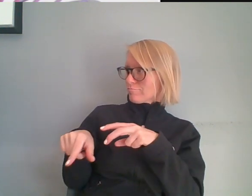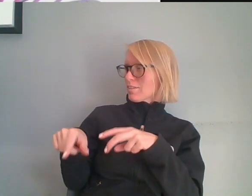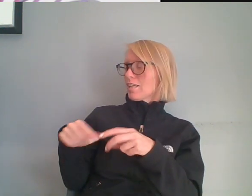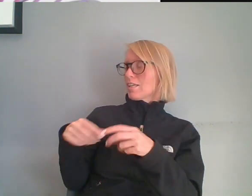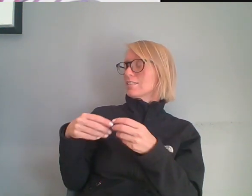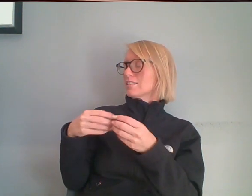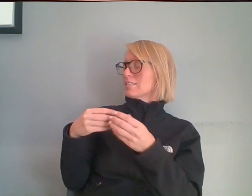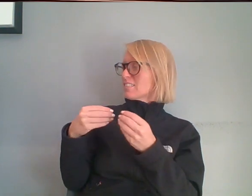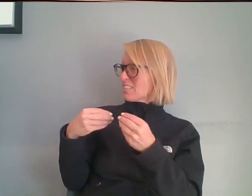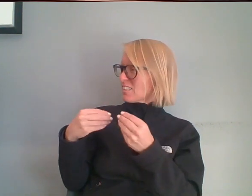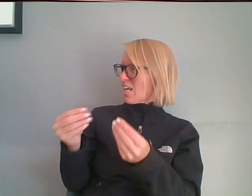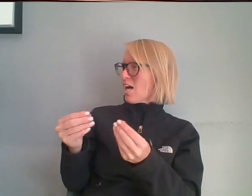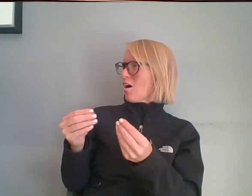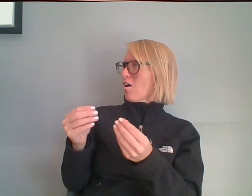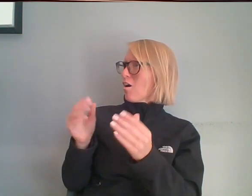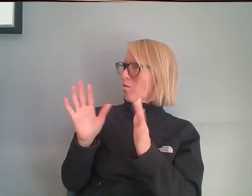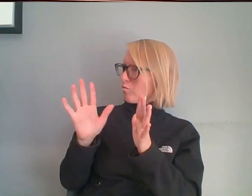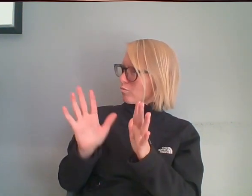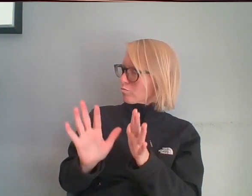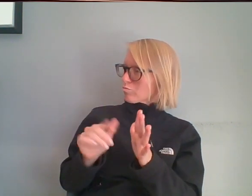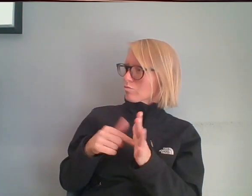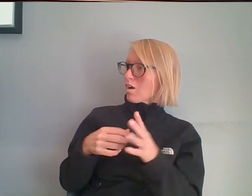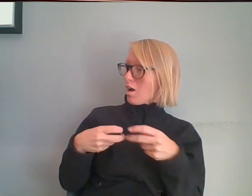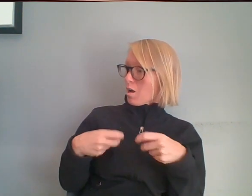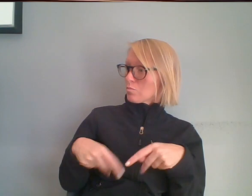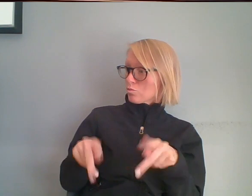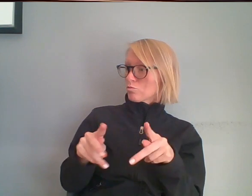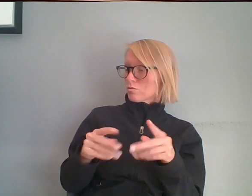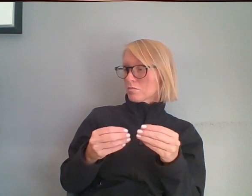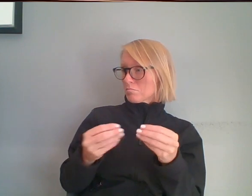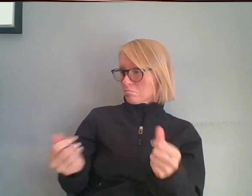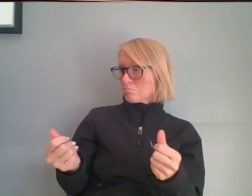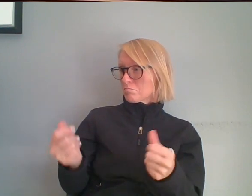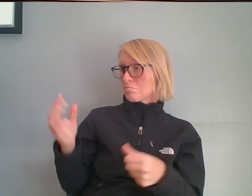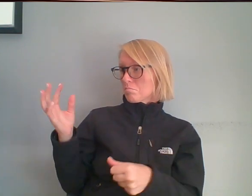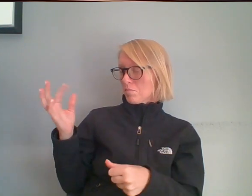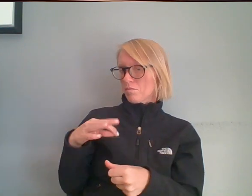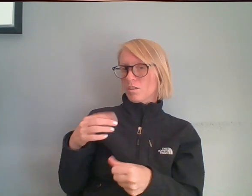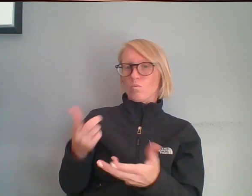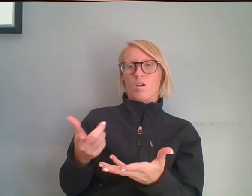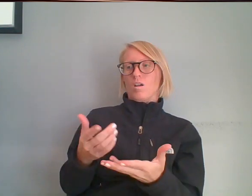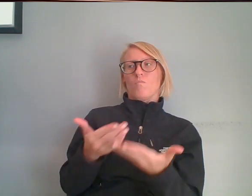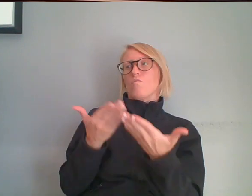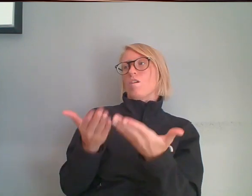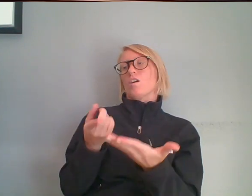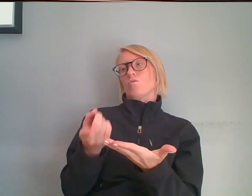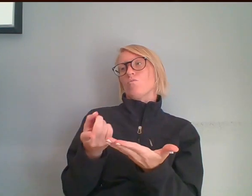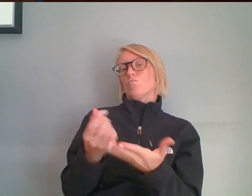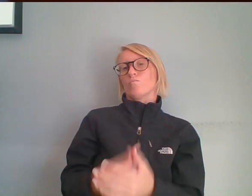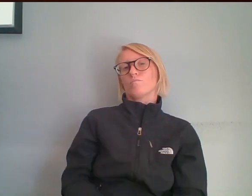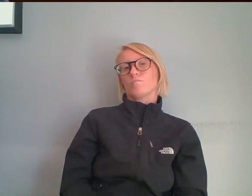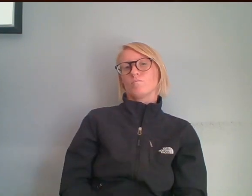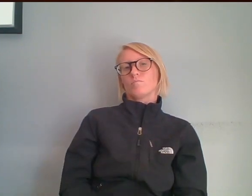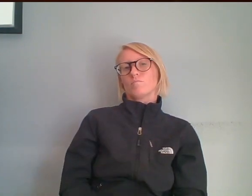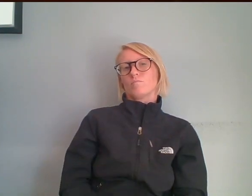solution, benefit, or opportunity, solution, benefit. What does the Slinky provide you? Or you could use what, so what,